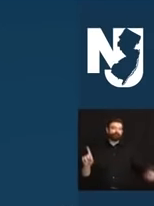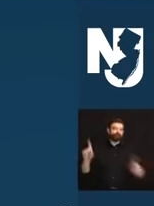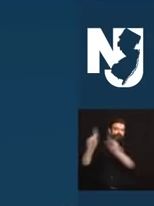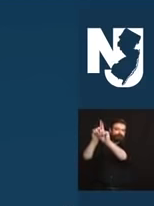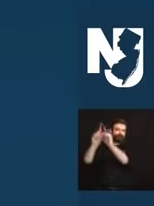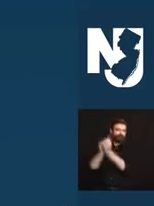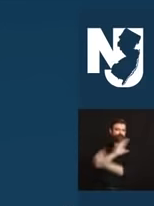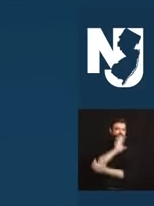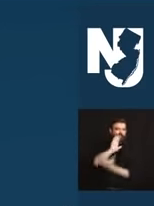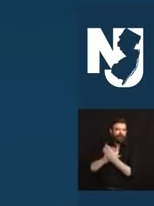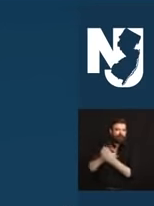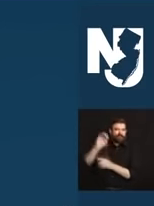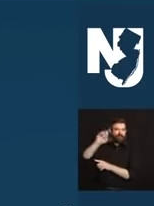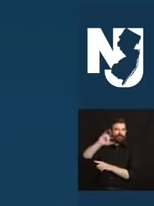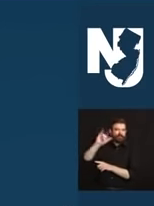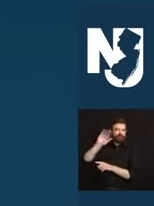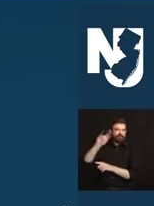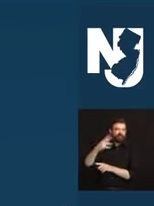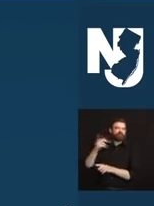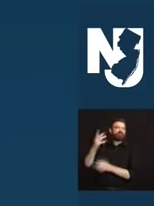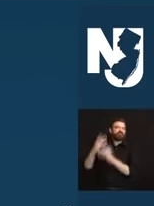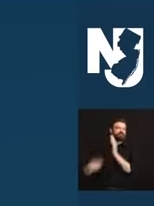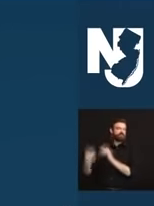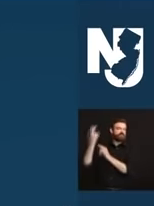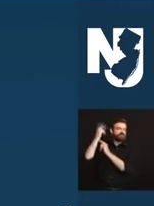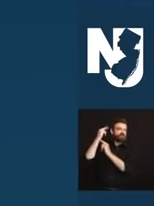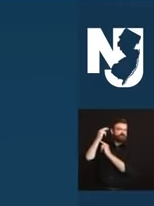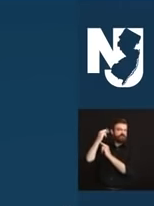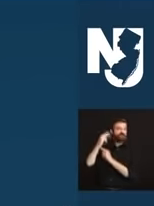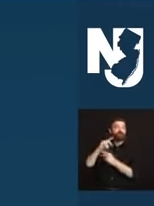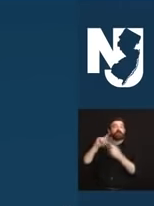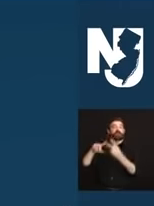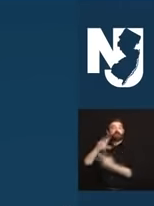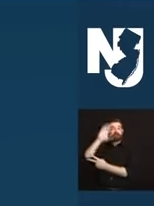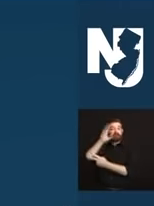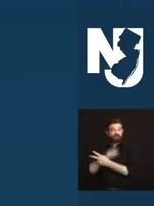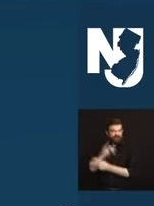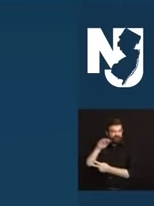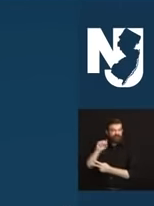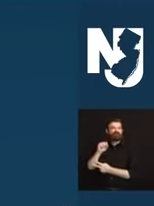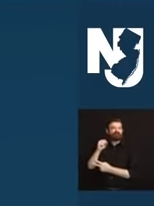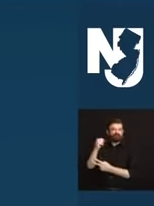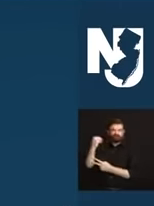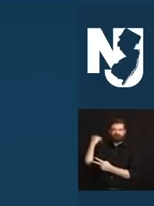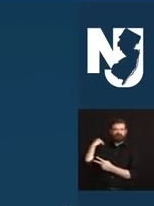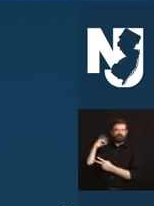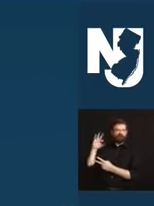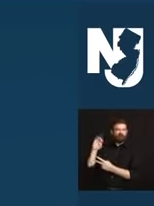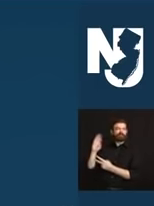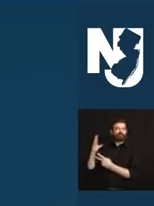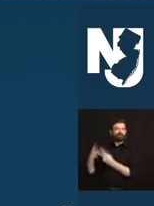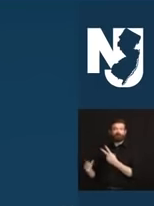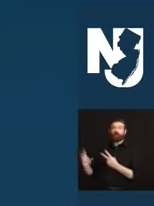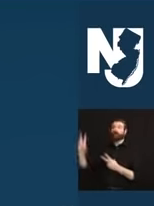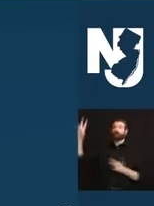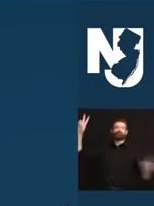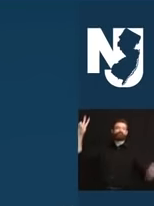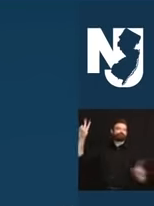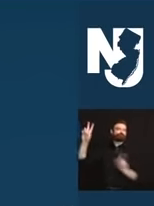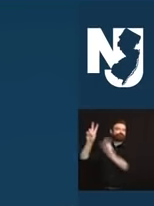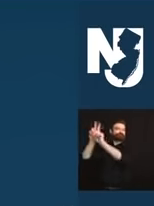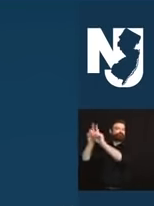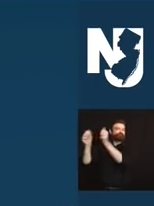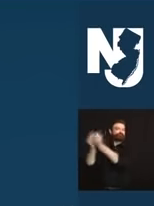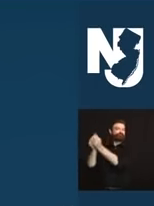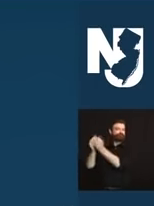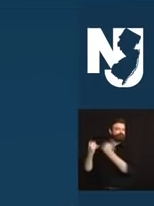ago, and with his son, James, who he lost just this February. He leaves behind his surviving children,